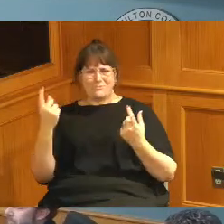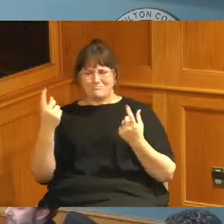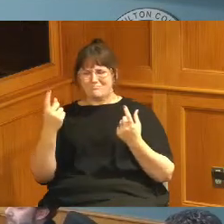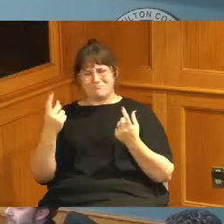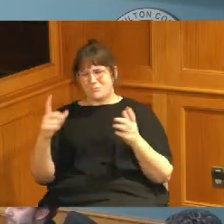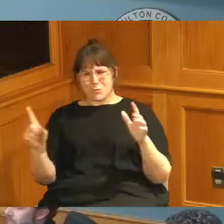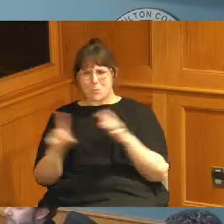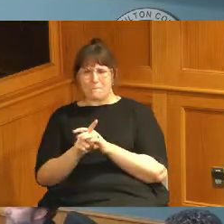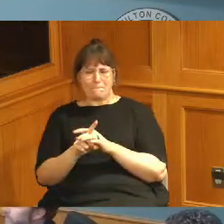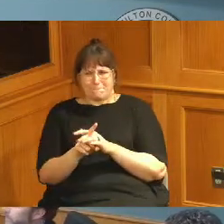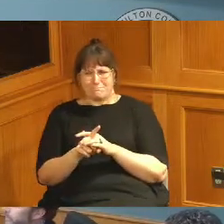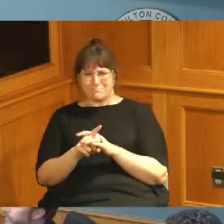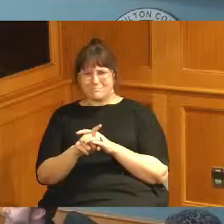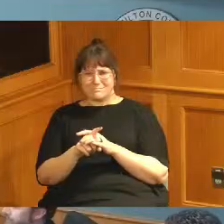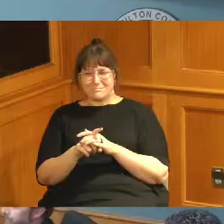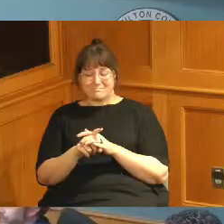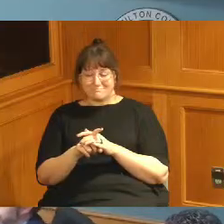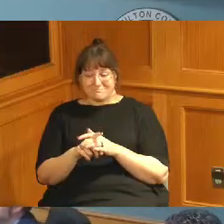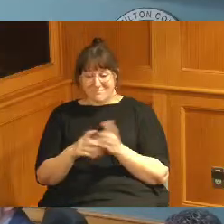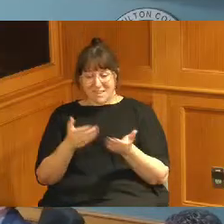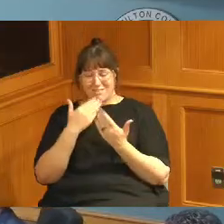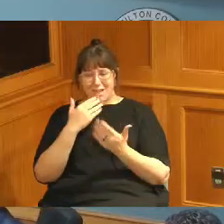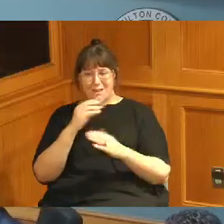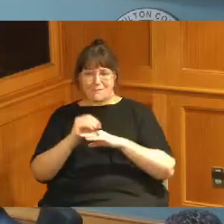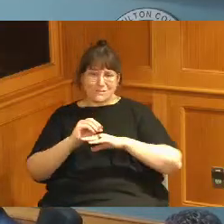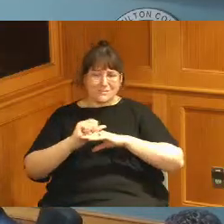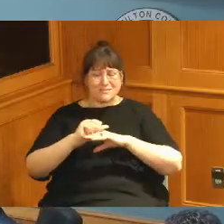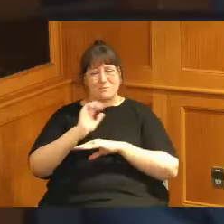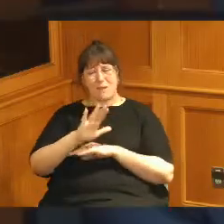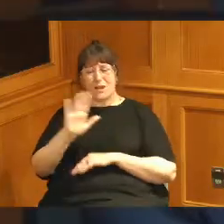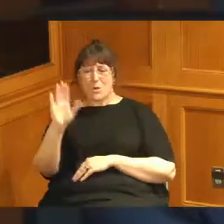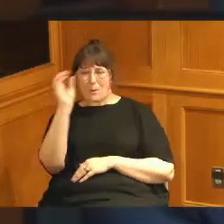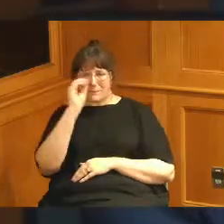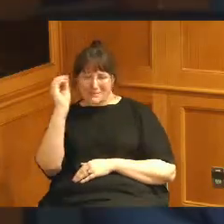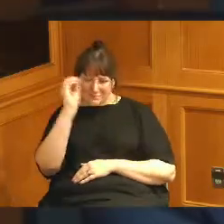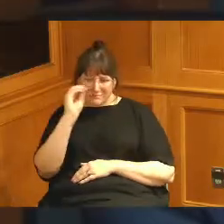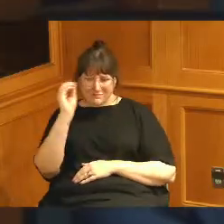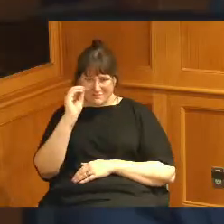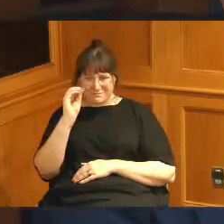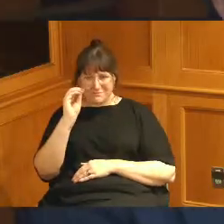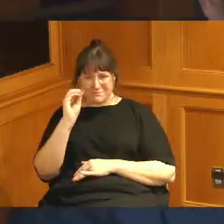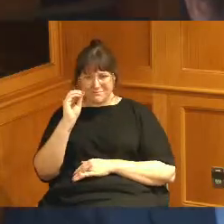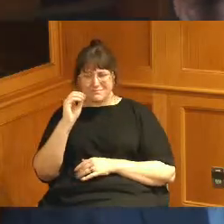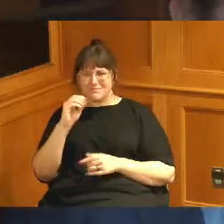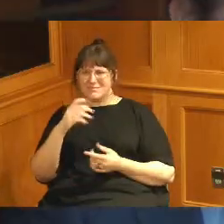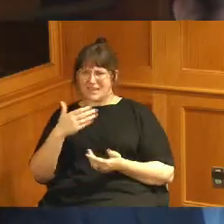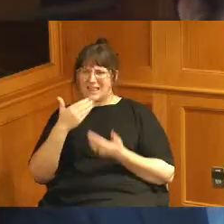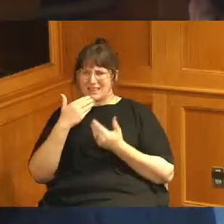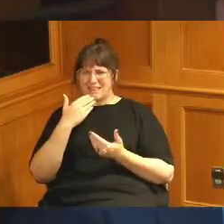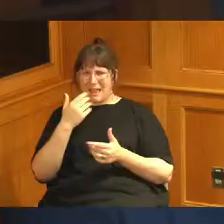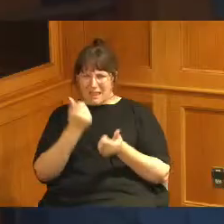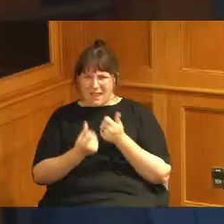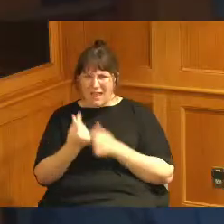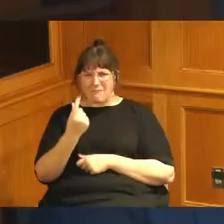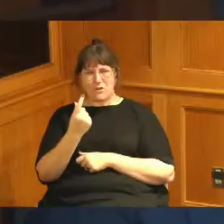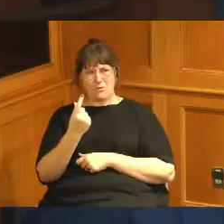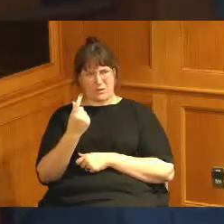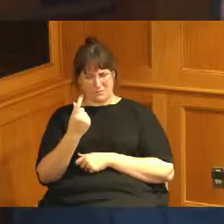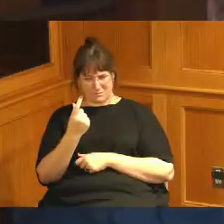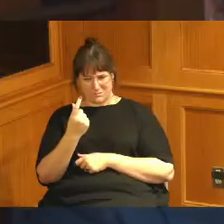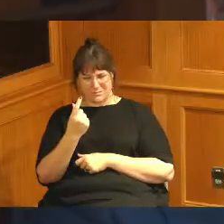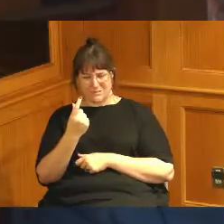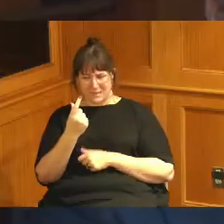who submitted their opinion regarding this issue, but I also want to thank everyone when I was running